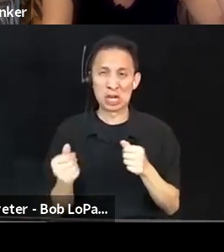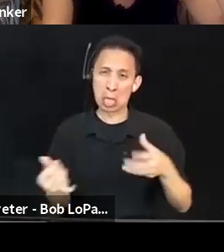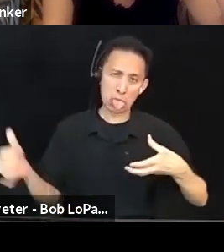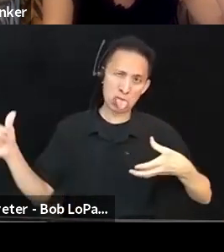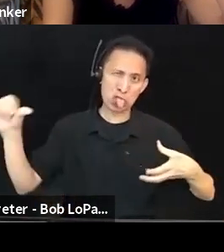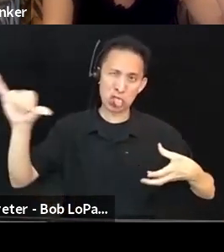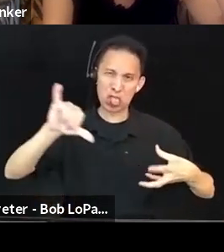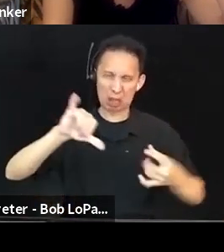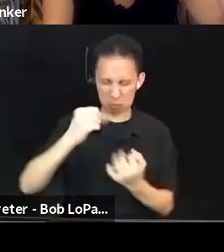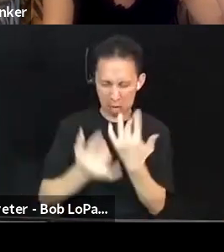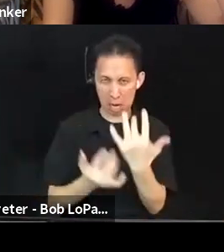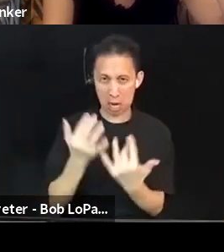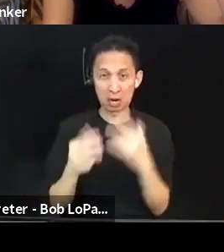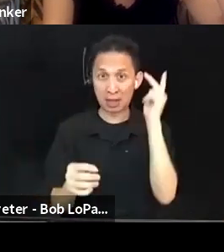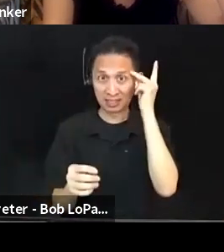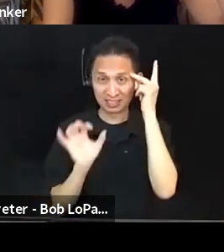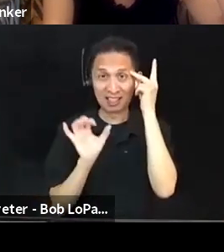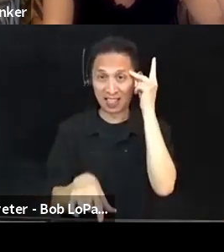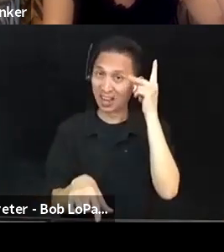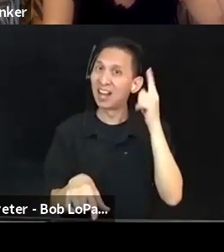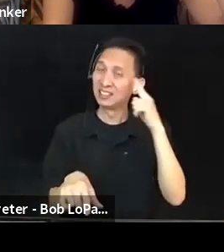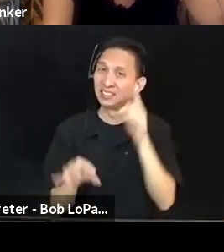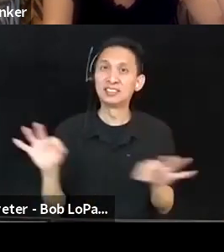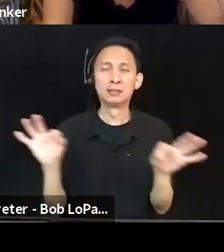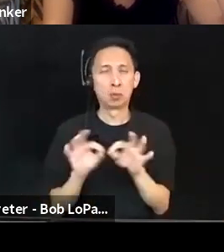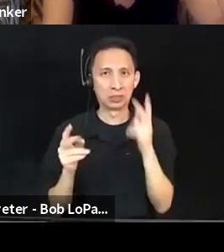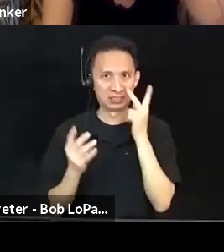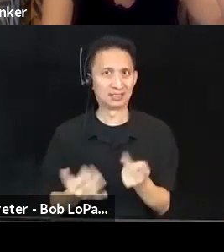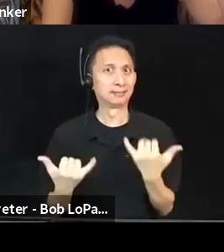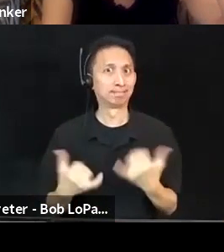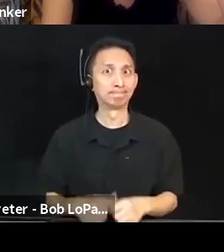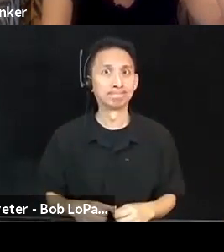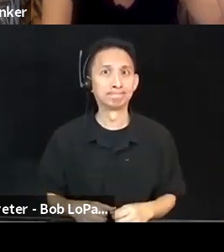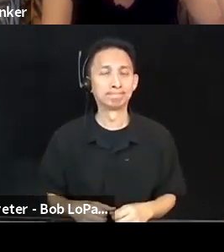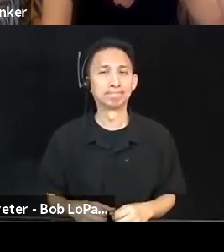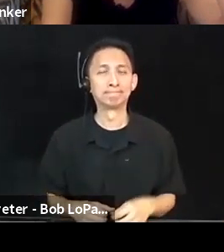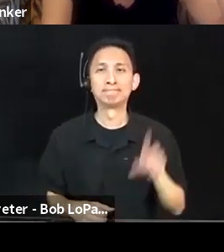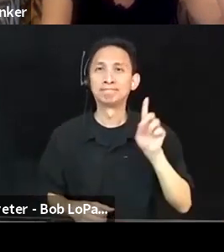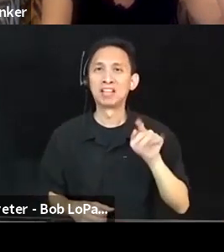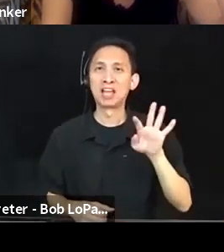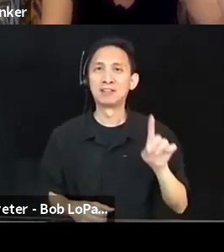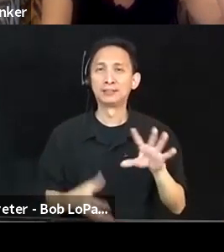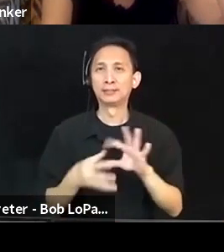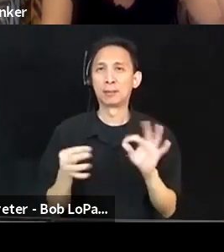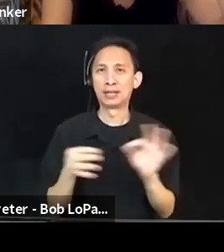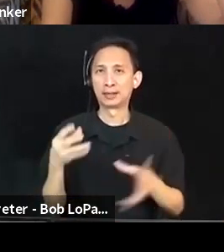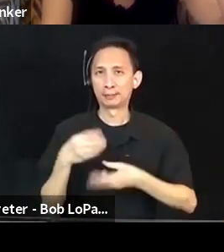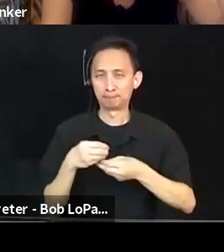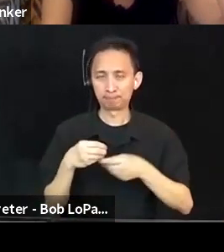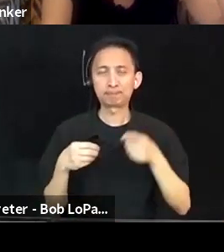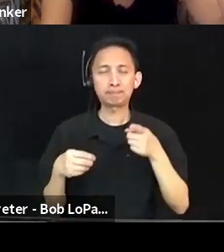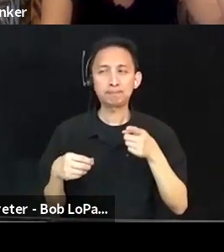supremacy being one of them. Yeah, I do wonder, and this is to sort of sense a